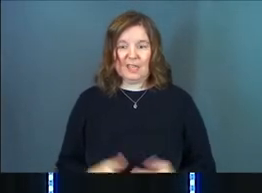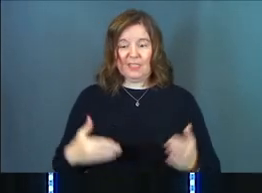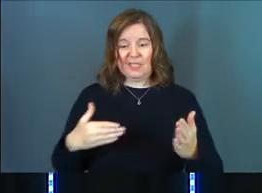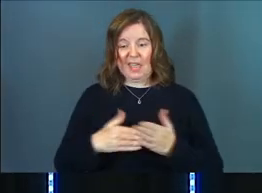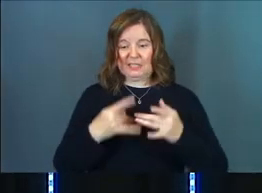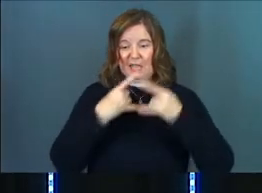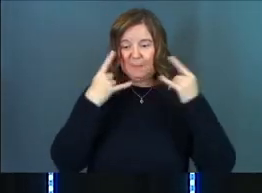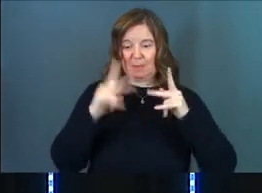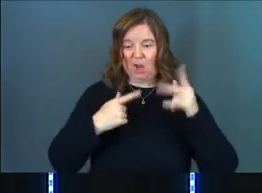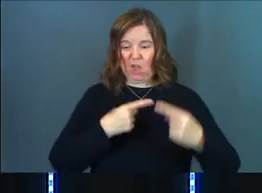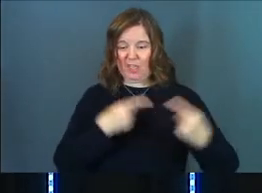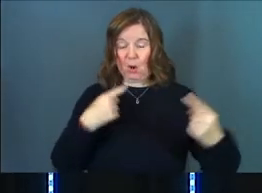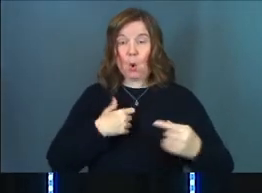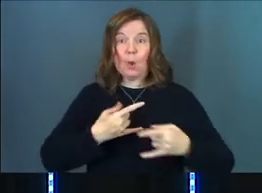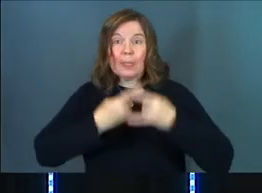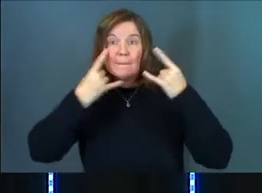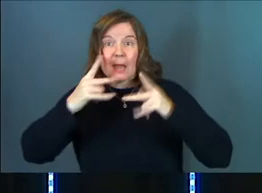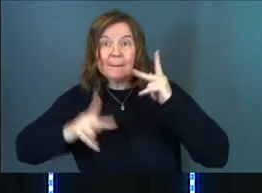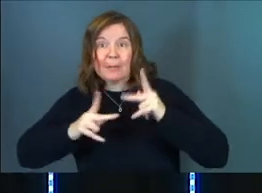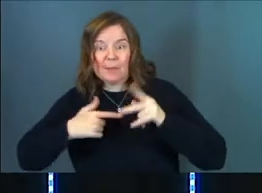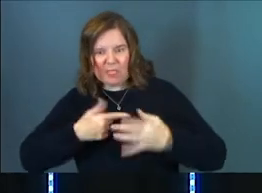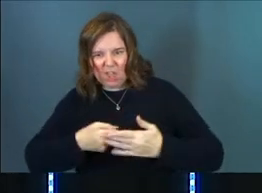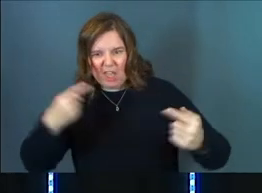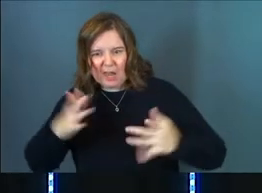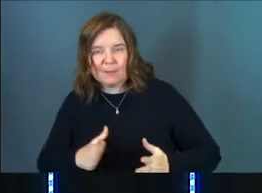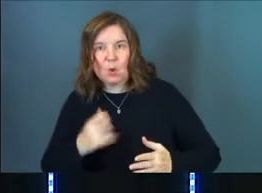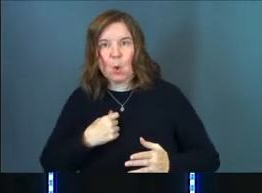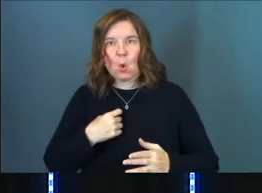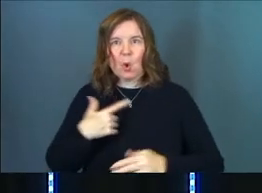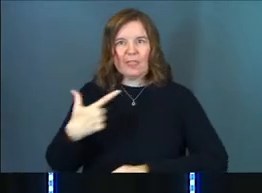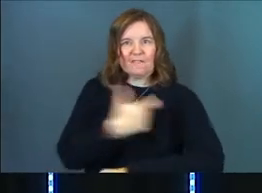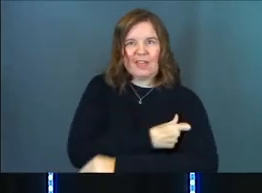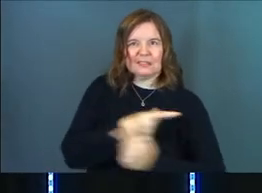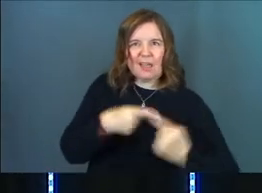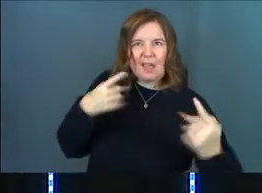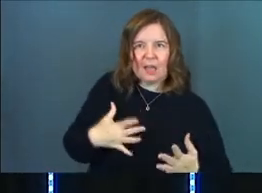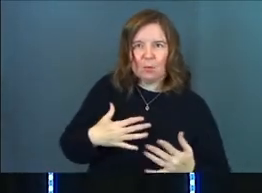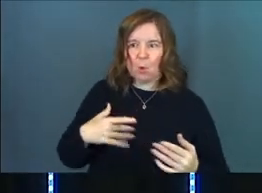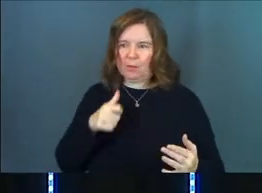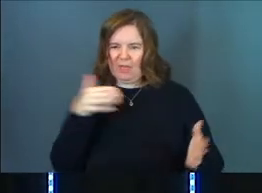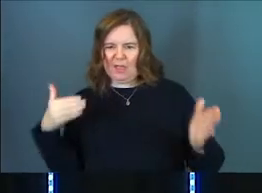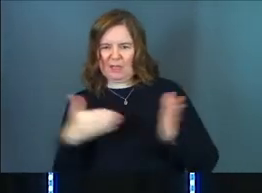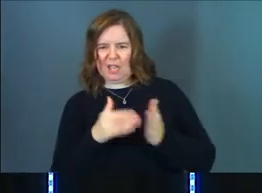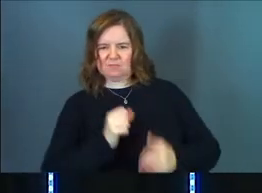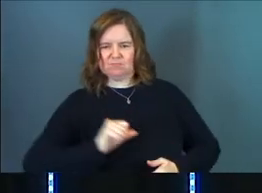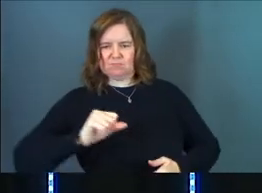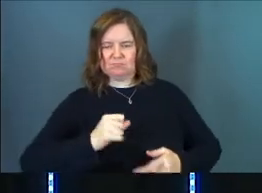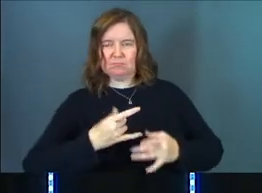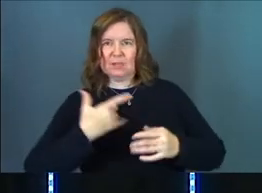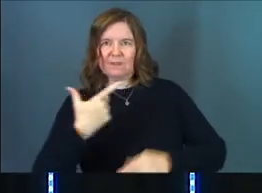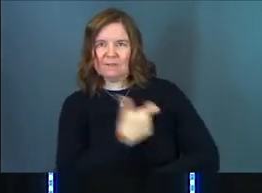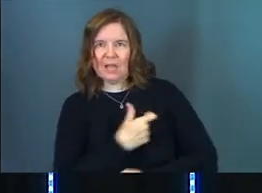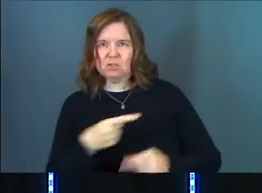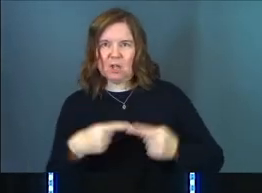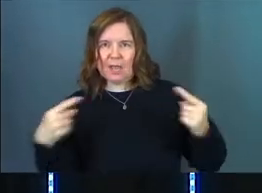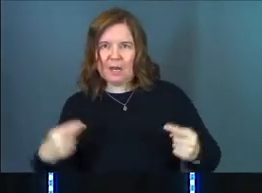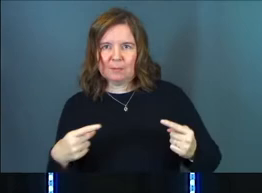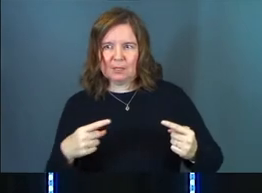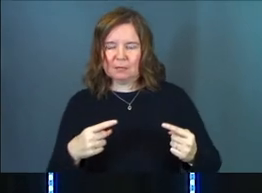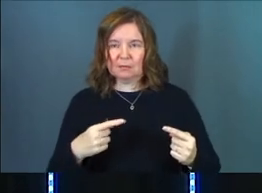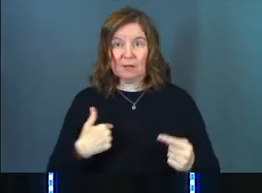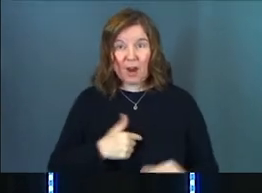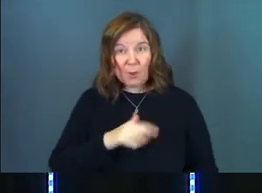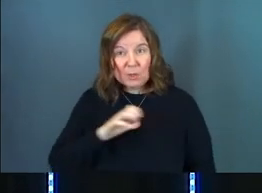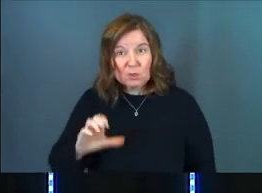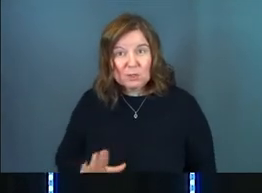The anti-maskers are the enemy, or the maskers are the enemy, or the vaccinated are the enemy, or the anti-vaxxers are the enemy. Are